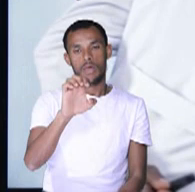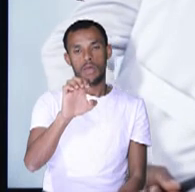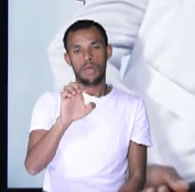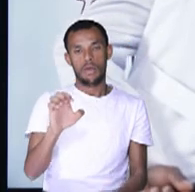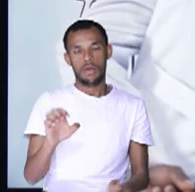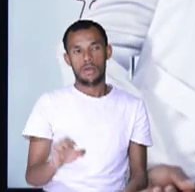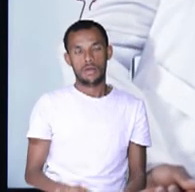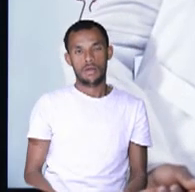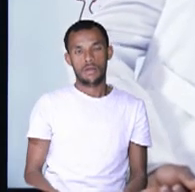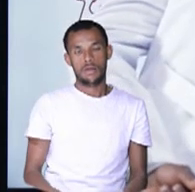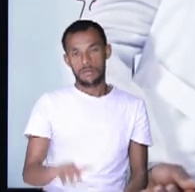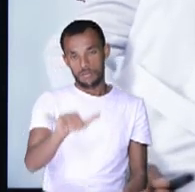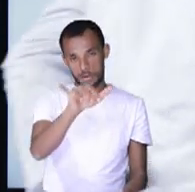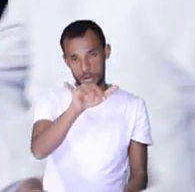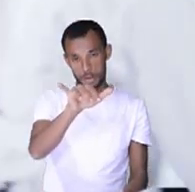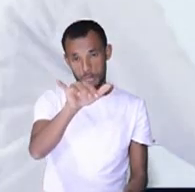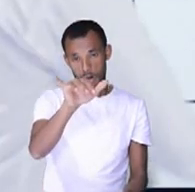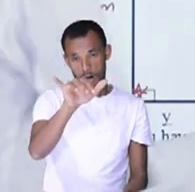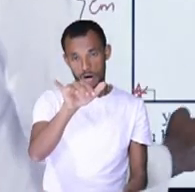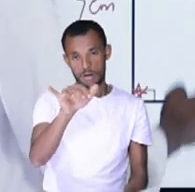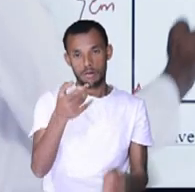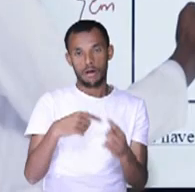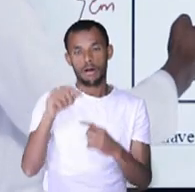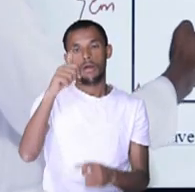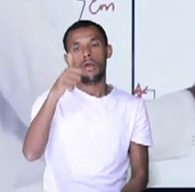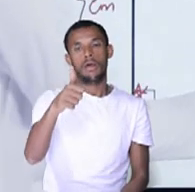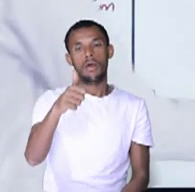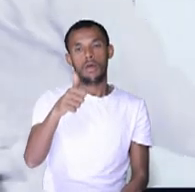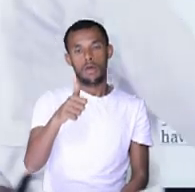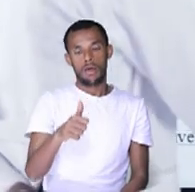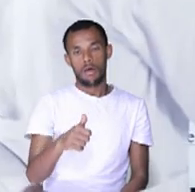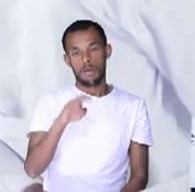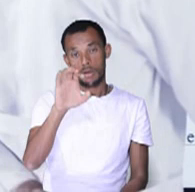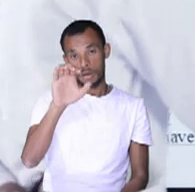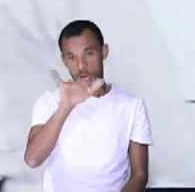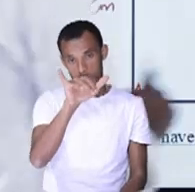is similar to triangle